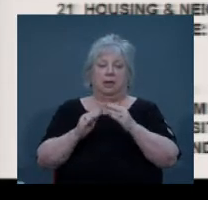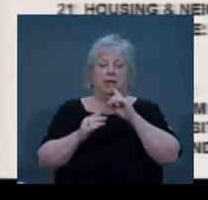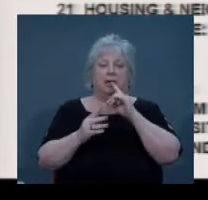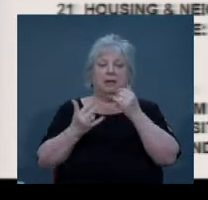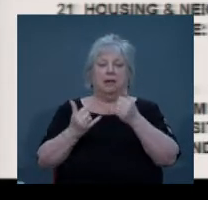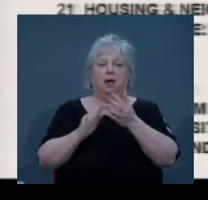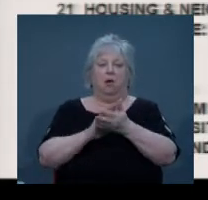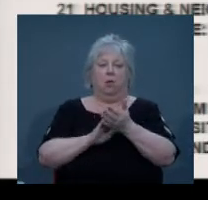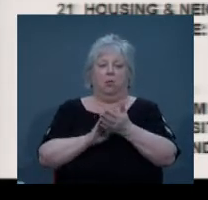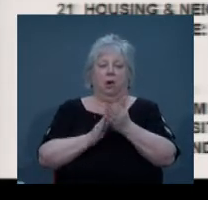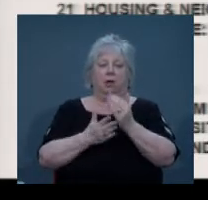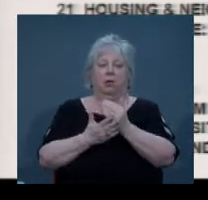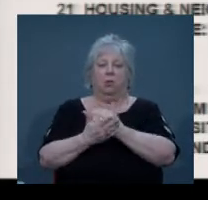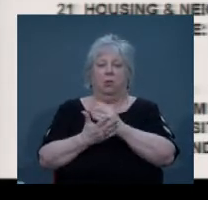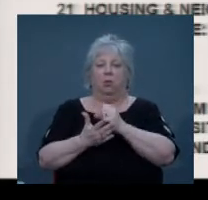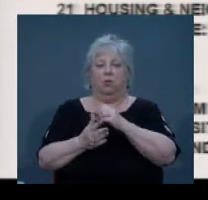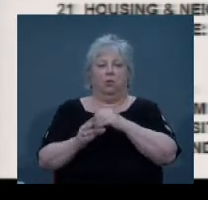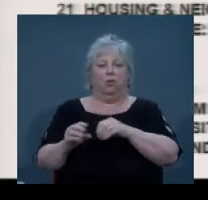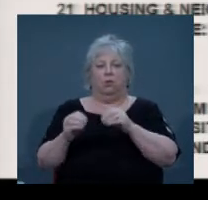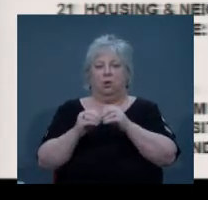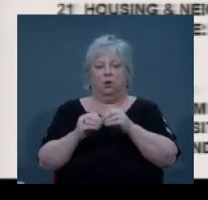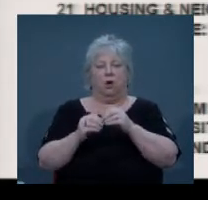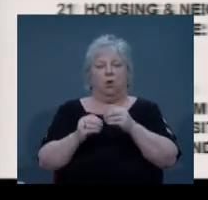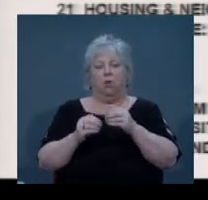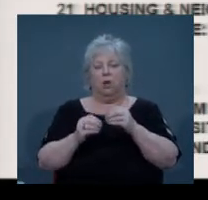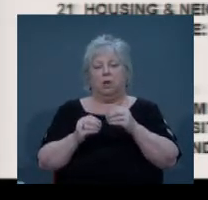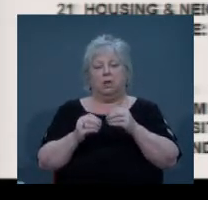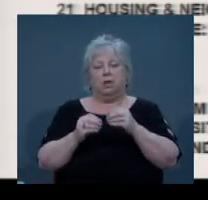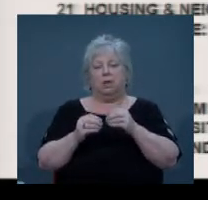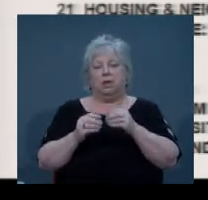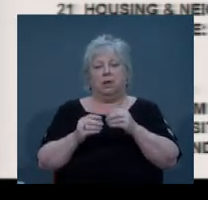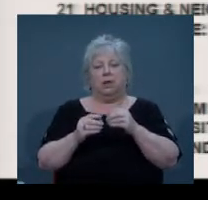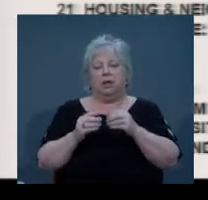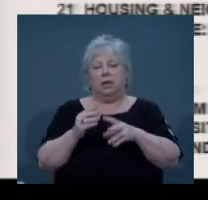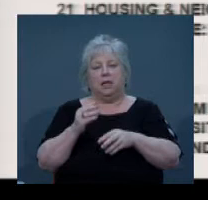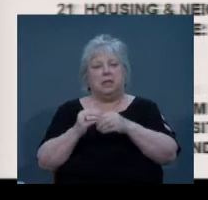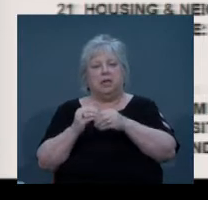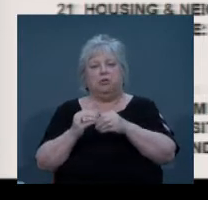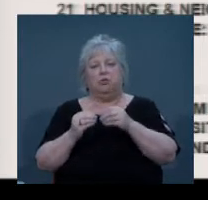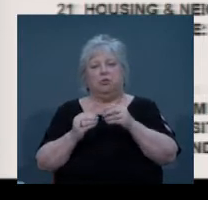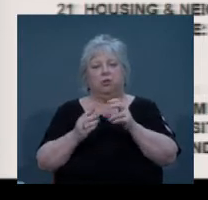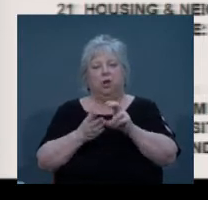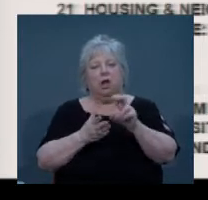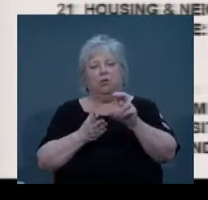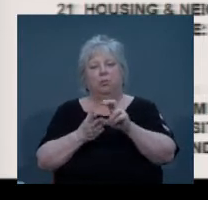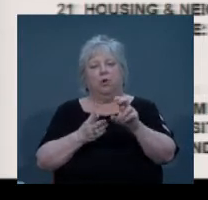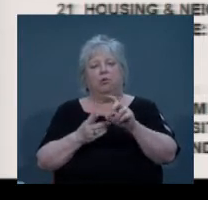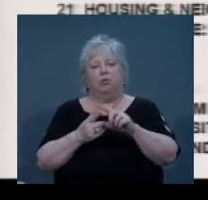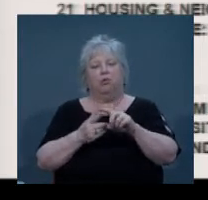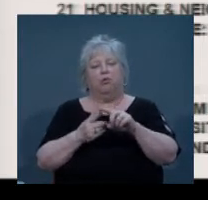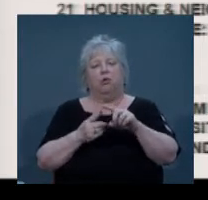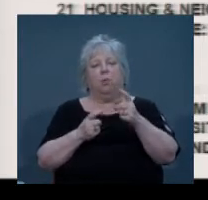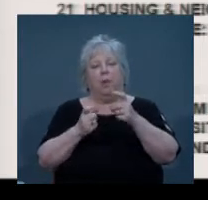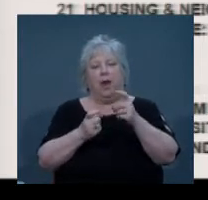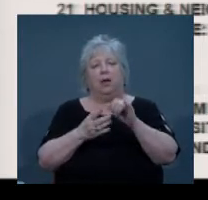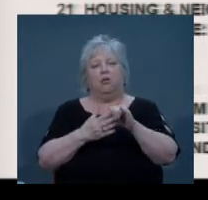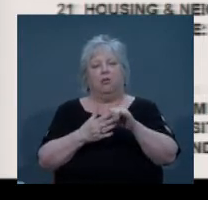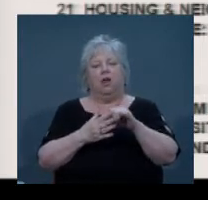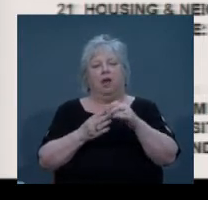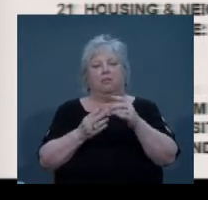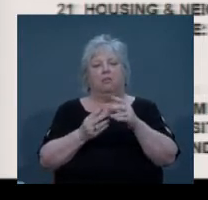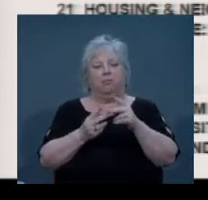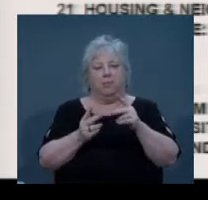operating that course, so there are no additional contributions that go to the first tee to manage that facility. We are managing that facility